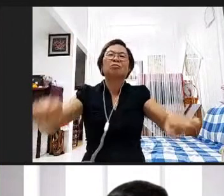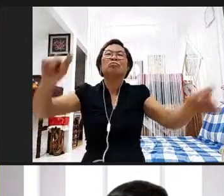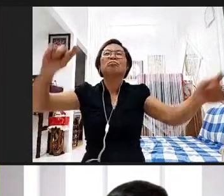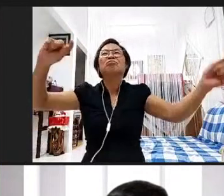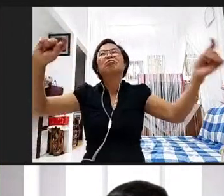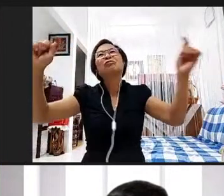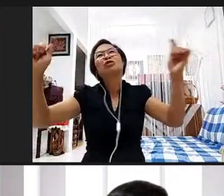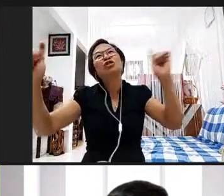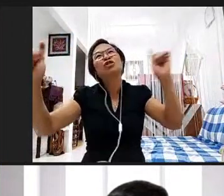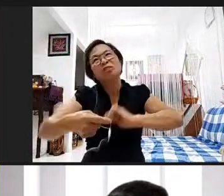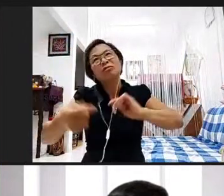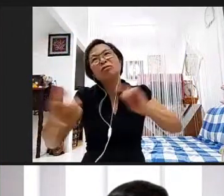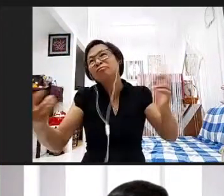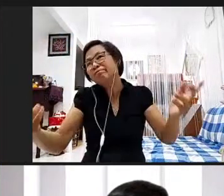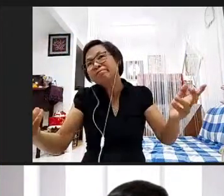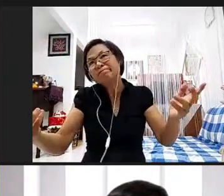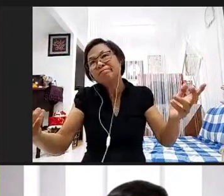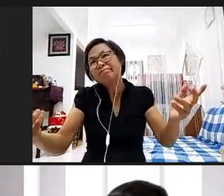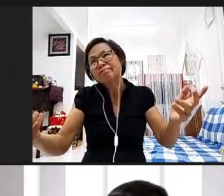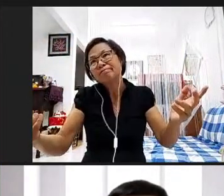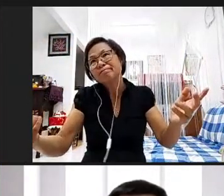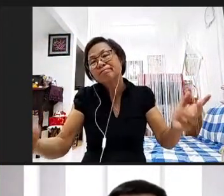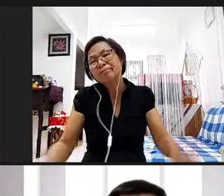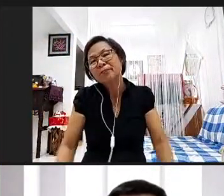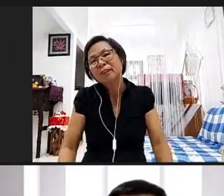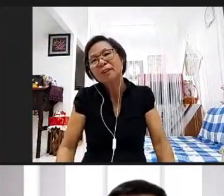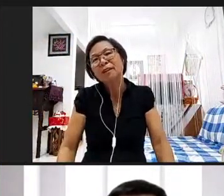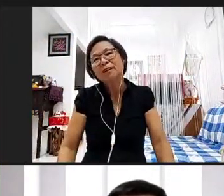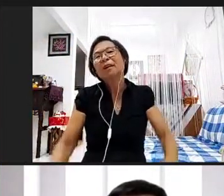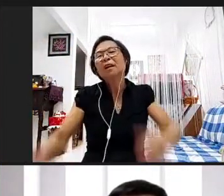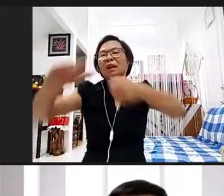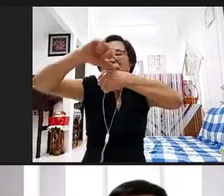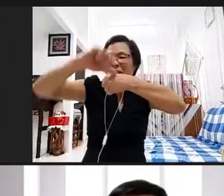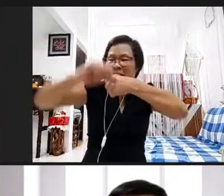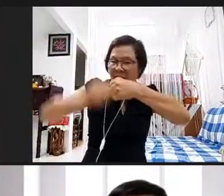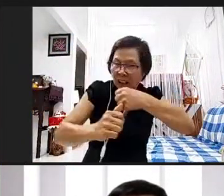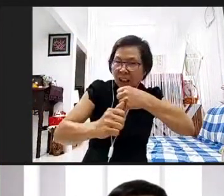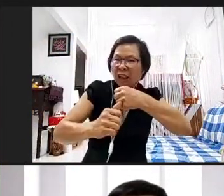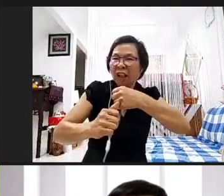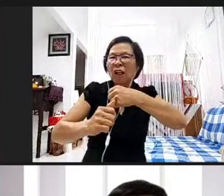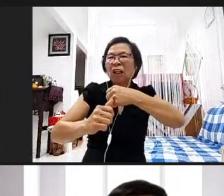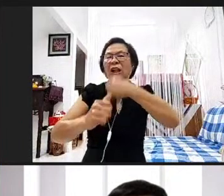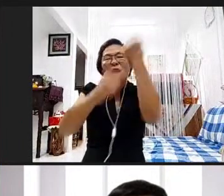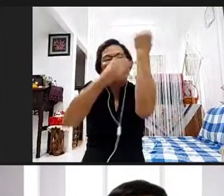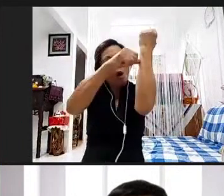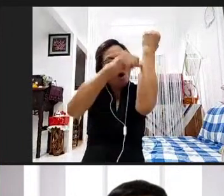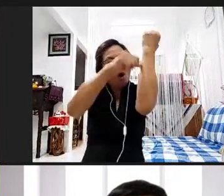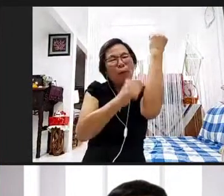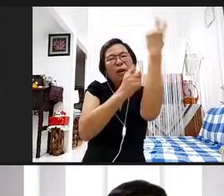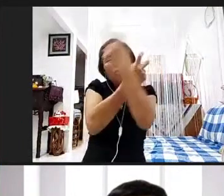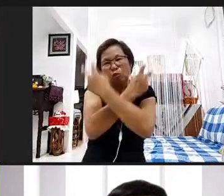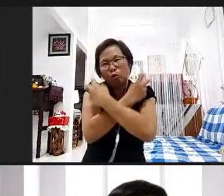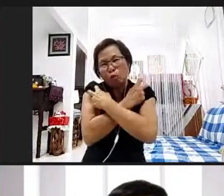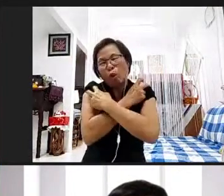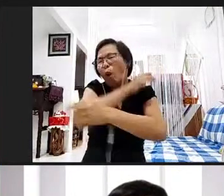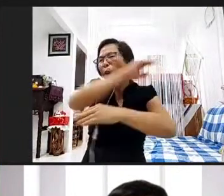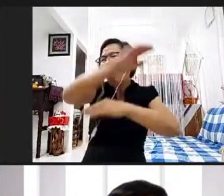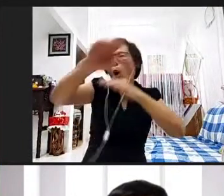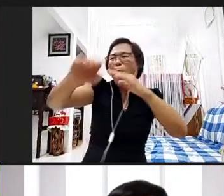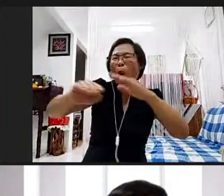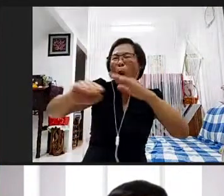You know, the surgical, the orthopedic, the operations has all give